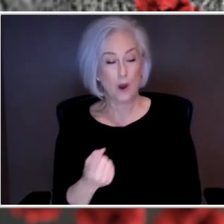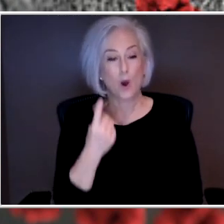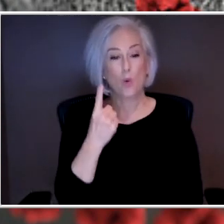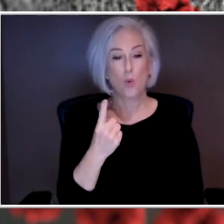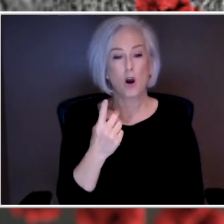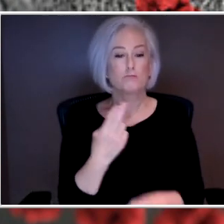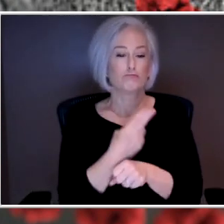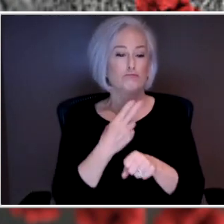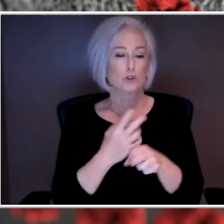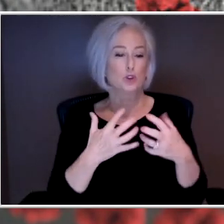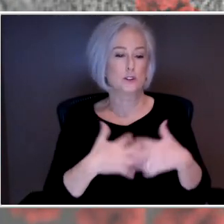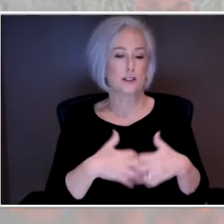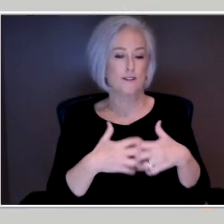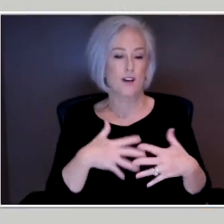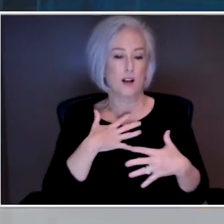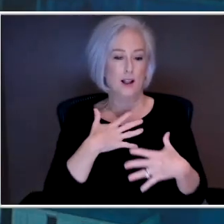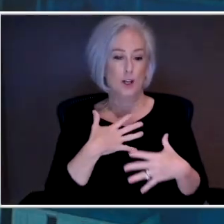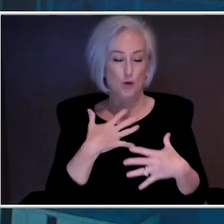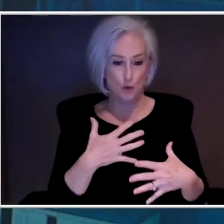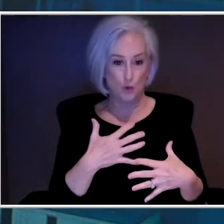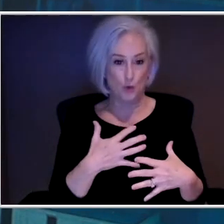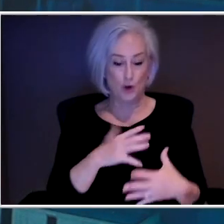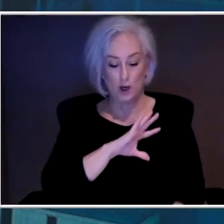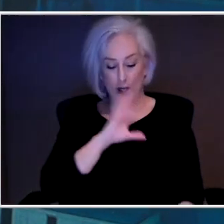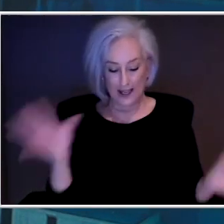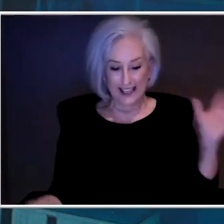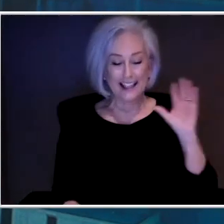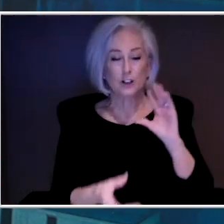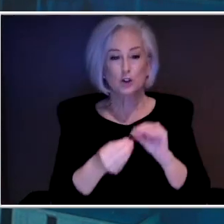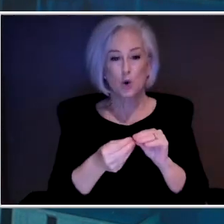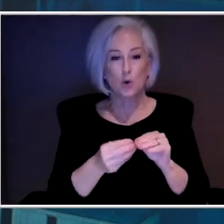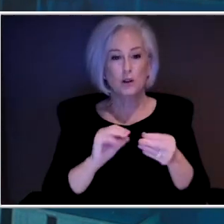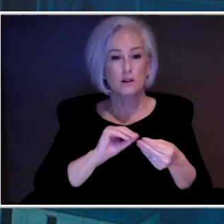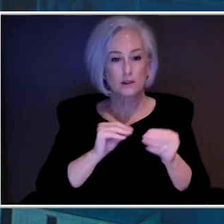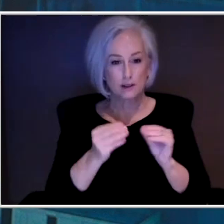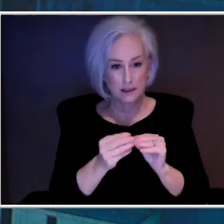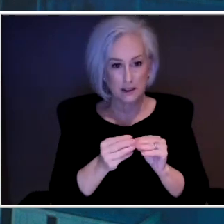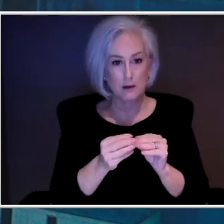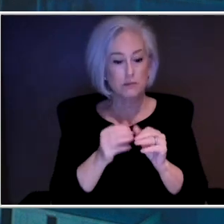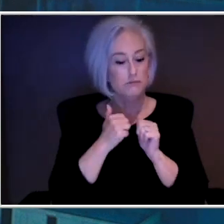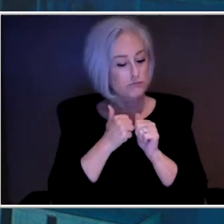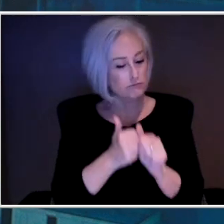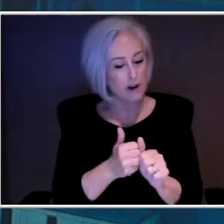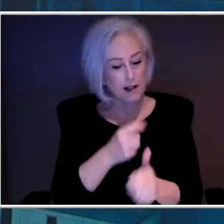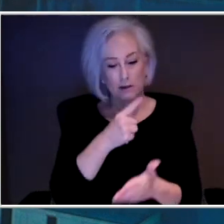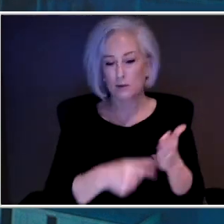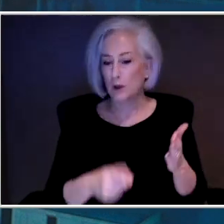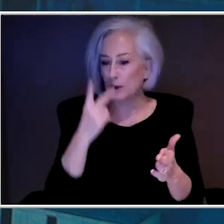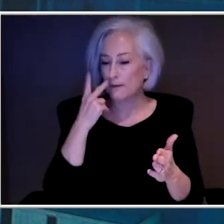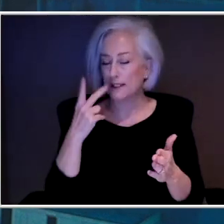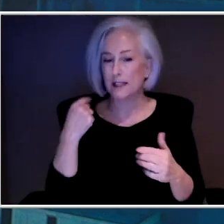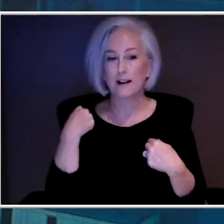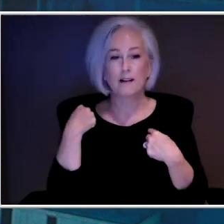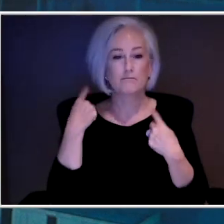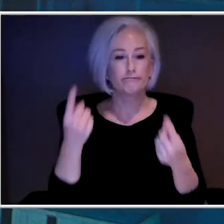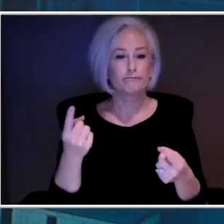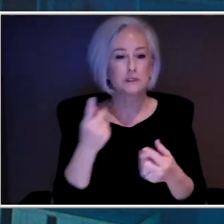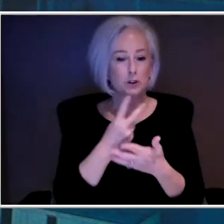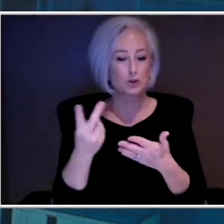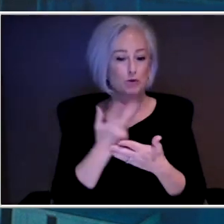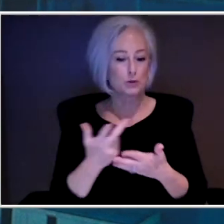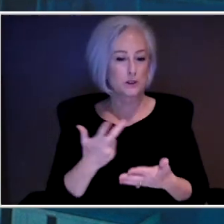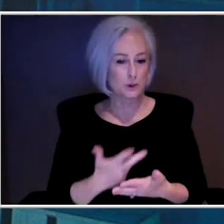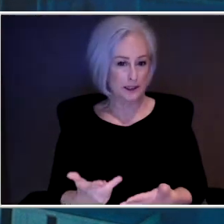ventilator. The total number we are showing you right now tracks with what we've seen for the past few weeks. We're really hoping to see that dip down into single